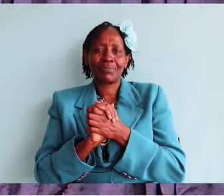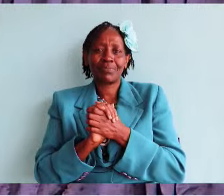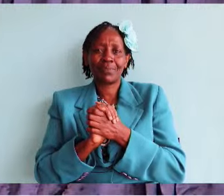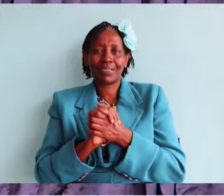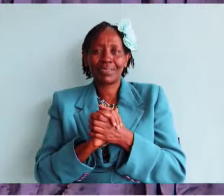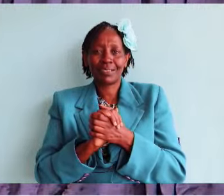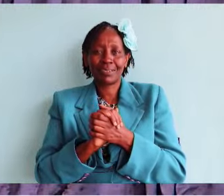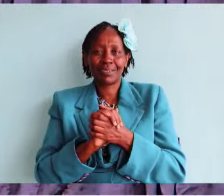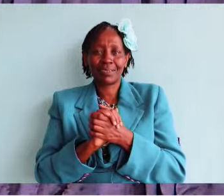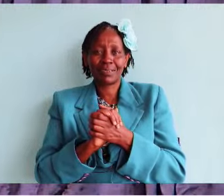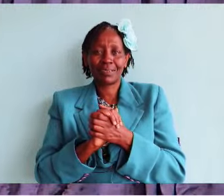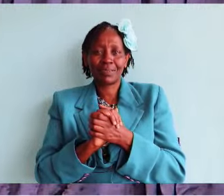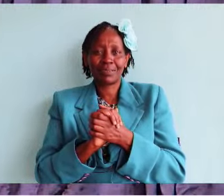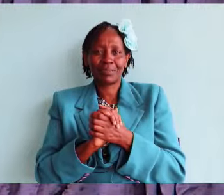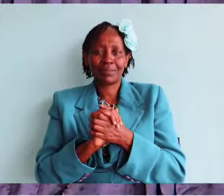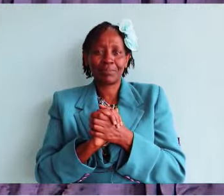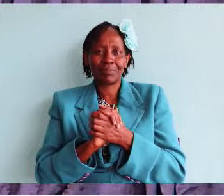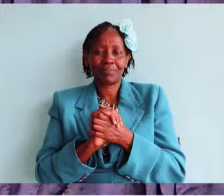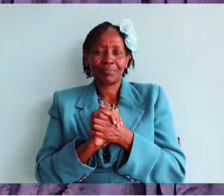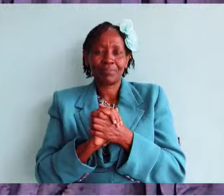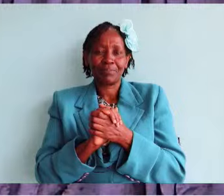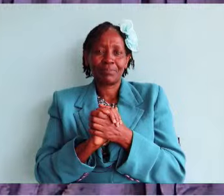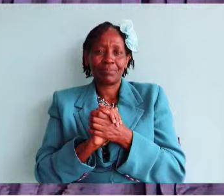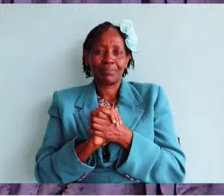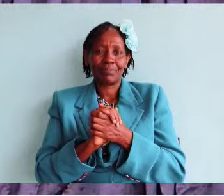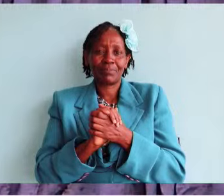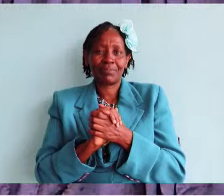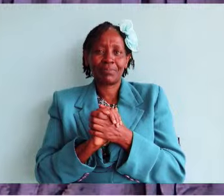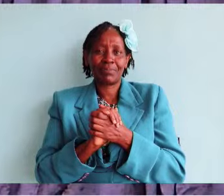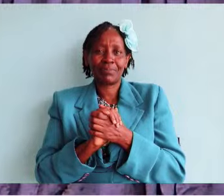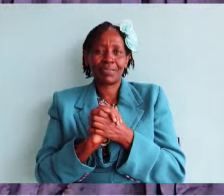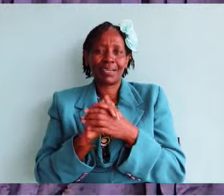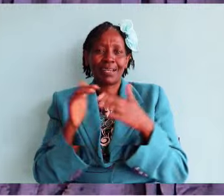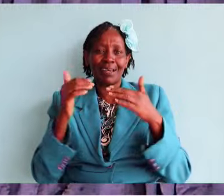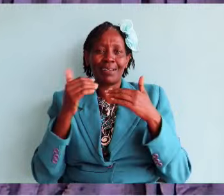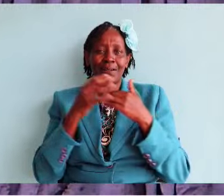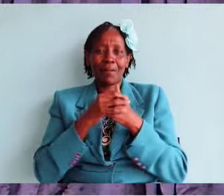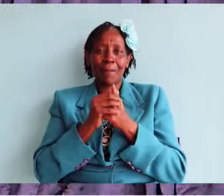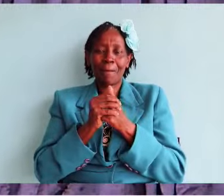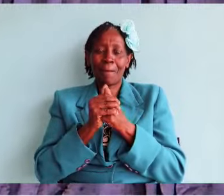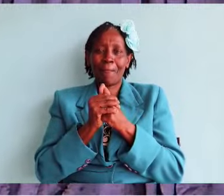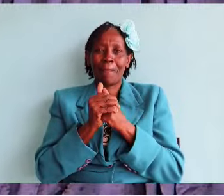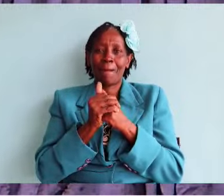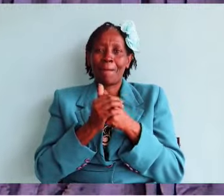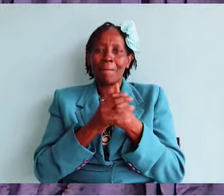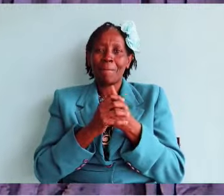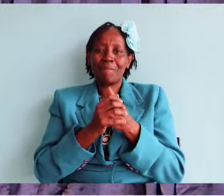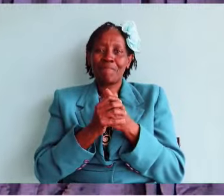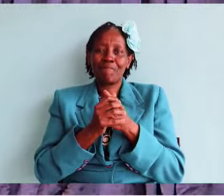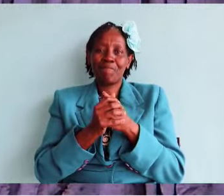Because what will they be backing up? They are good for nothing.